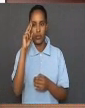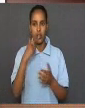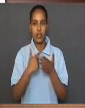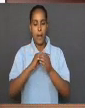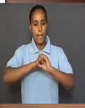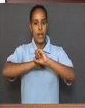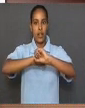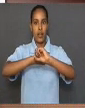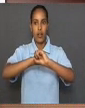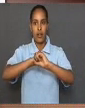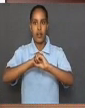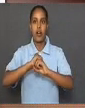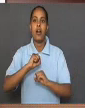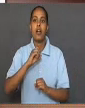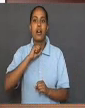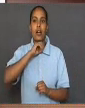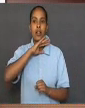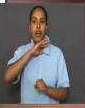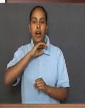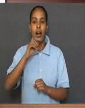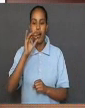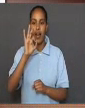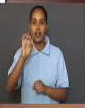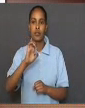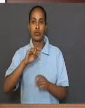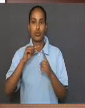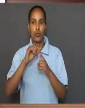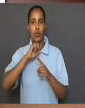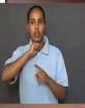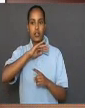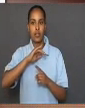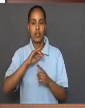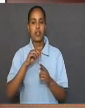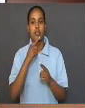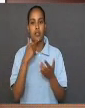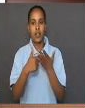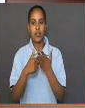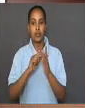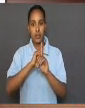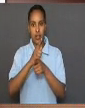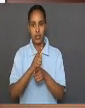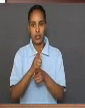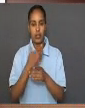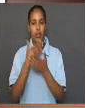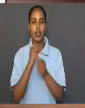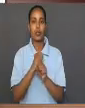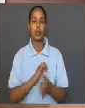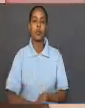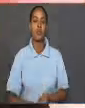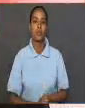it prevents the iron from rusting. If that was part of your answer, great